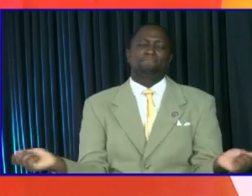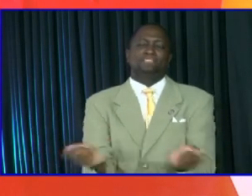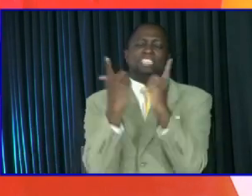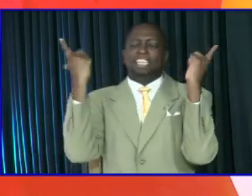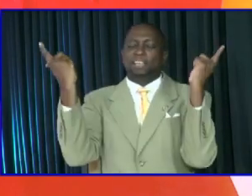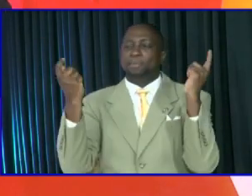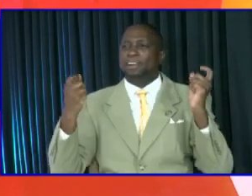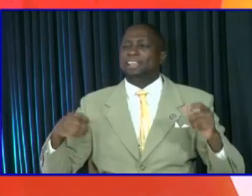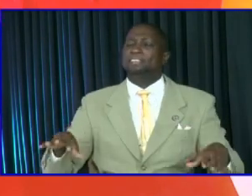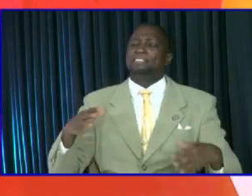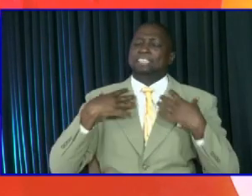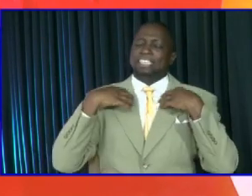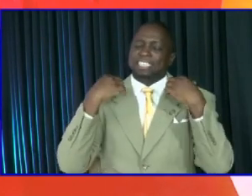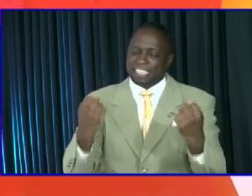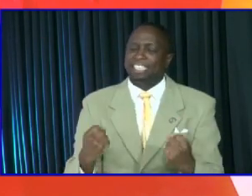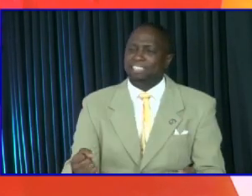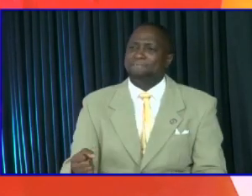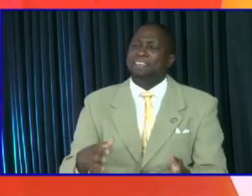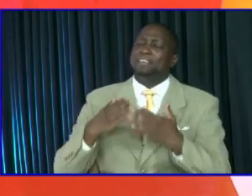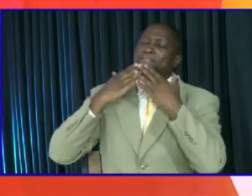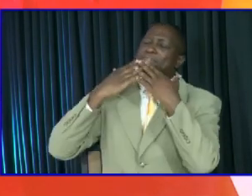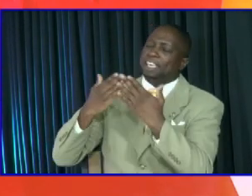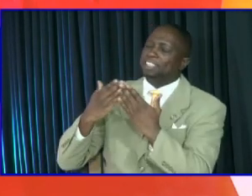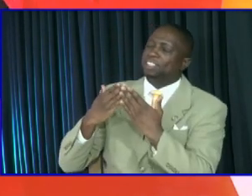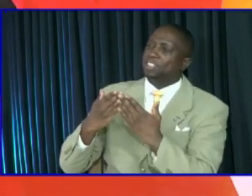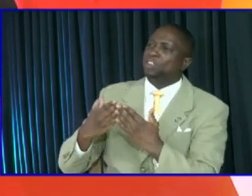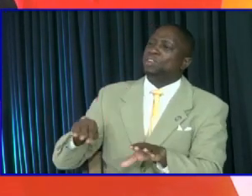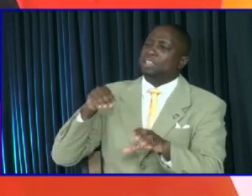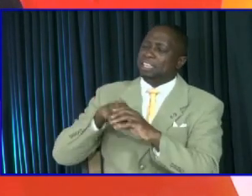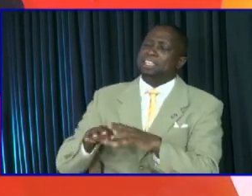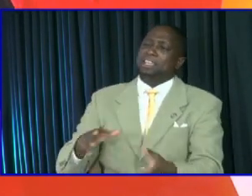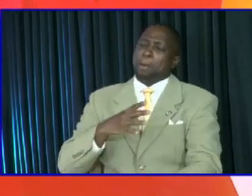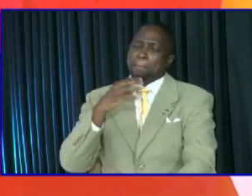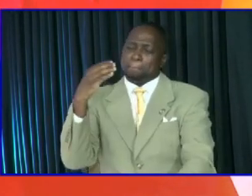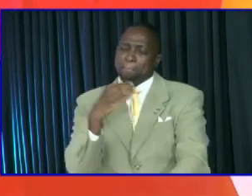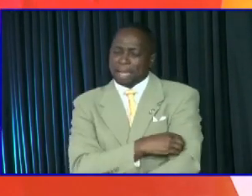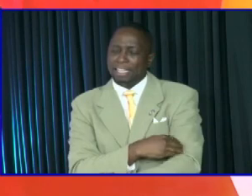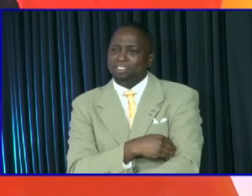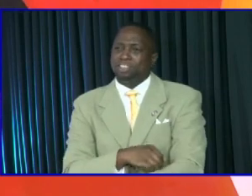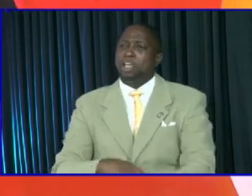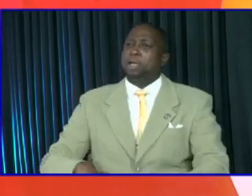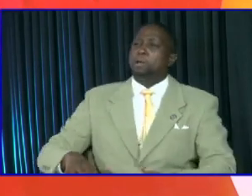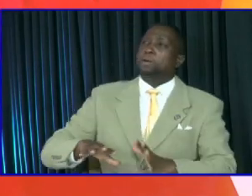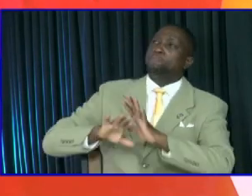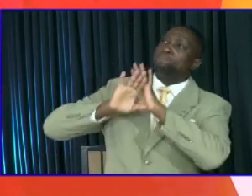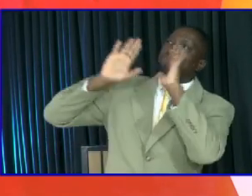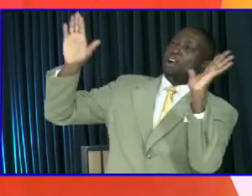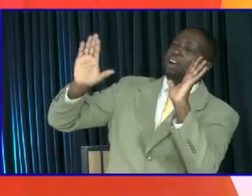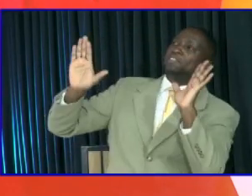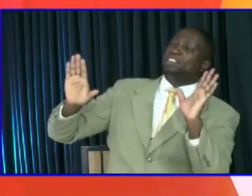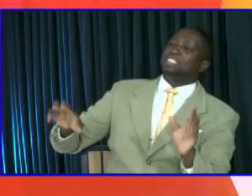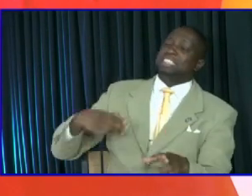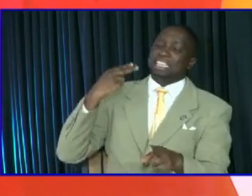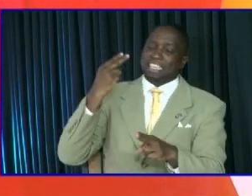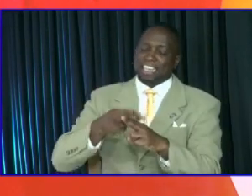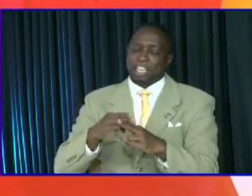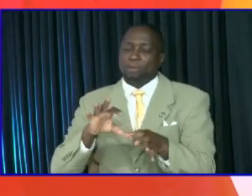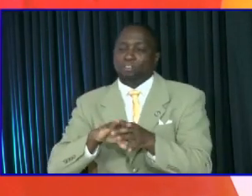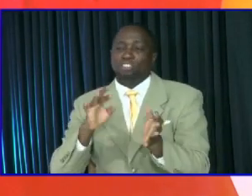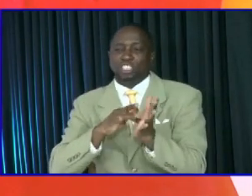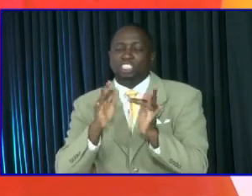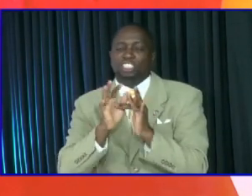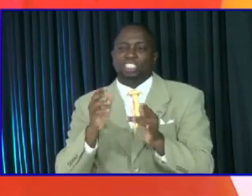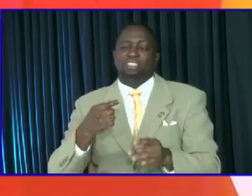healing. We give you thanks and praise for victory. In the mighty, the marvelous, and the magnificent name of Jesus, we